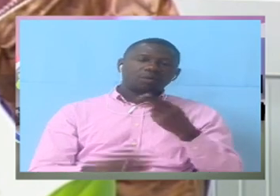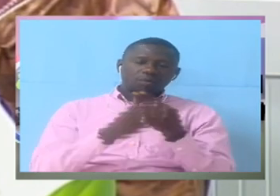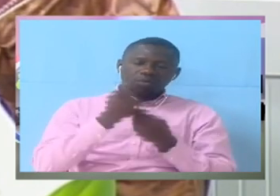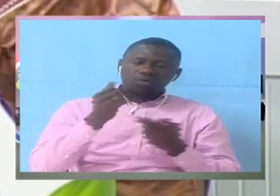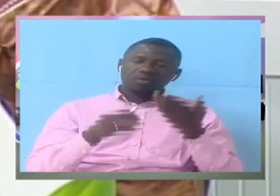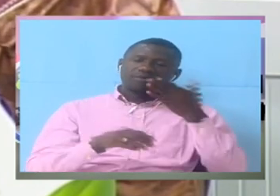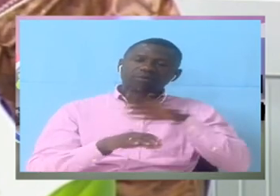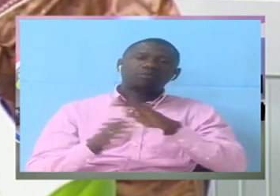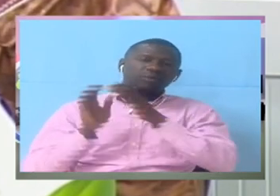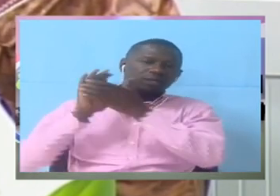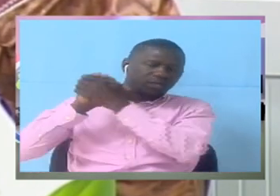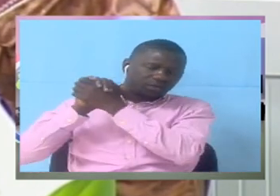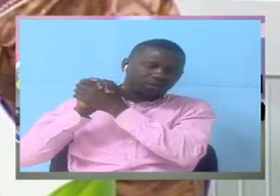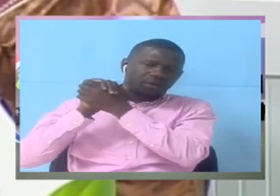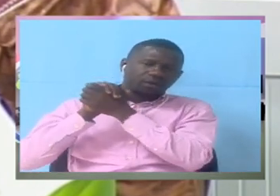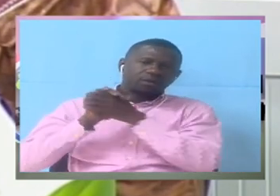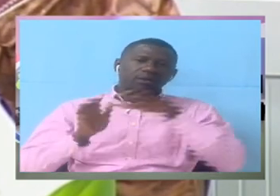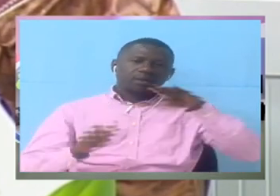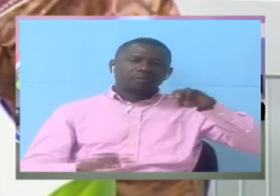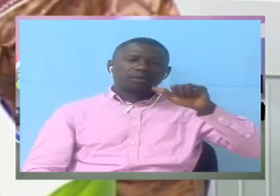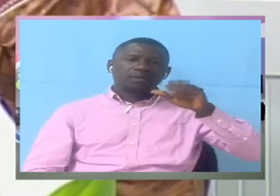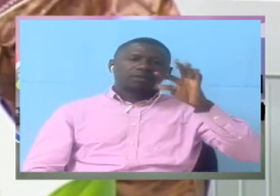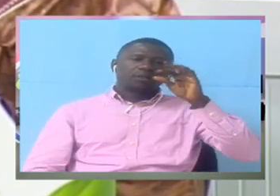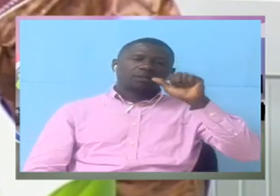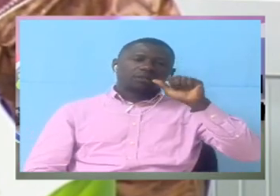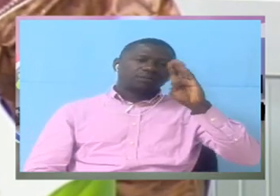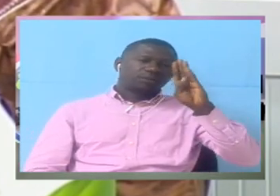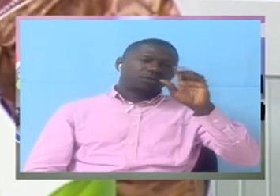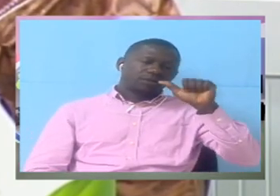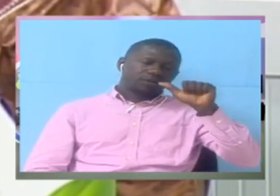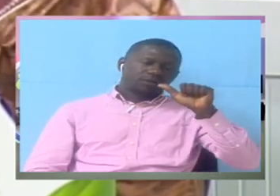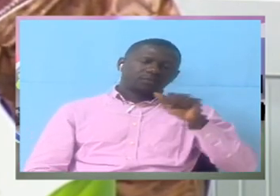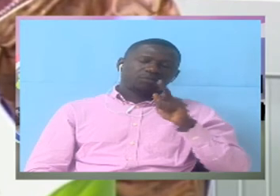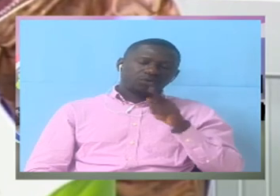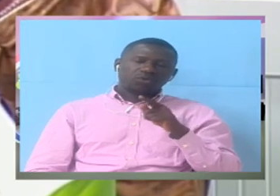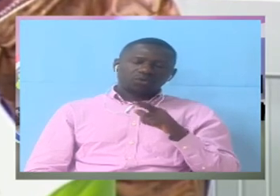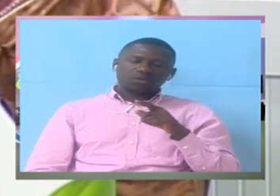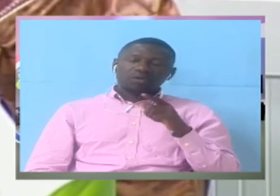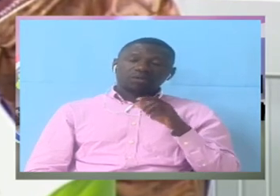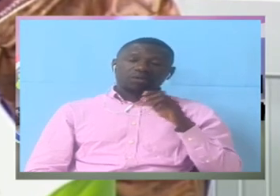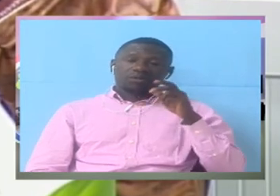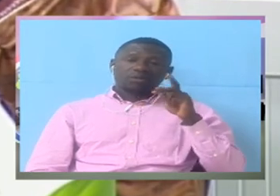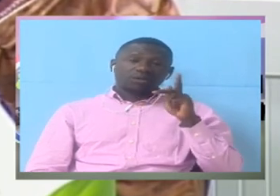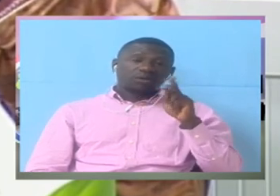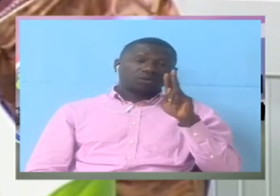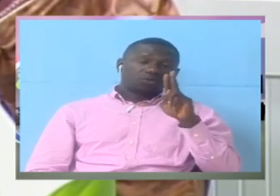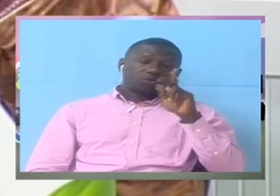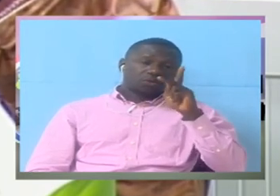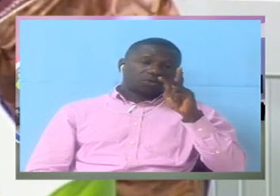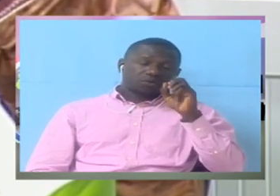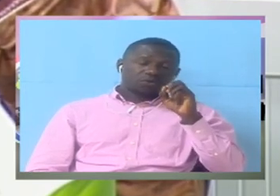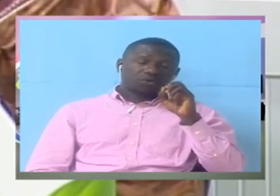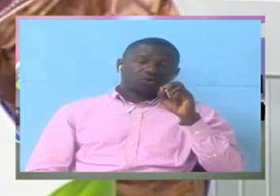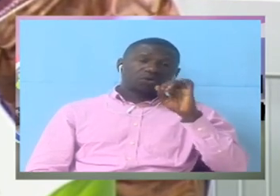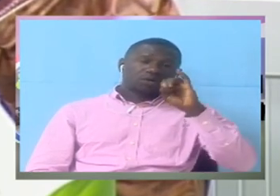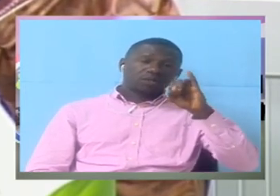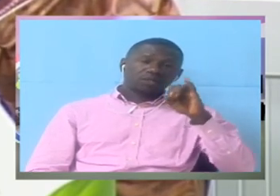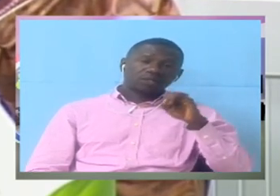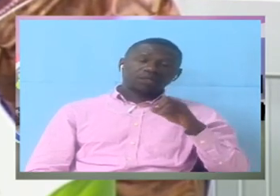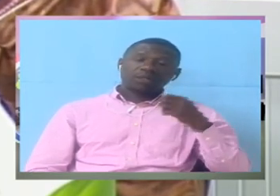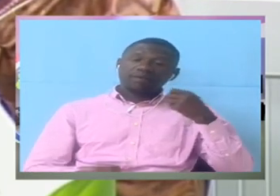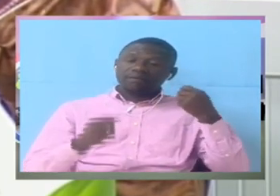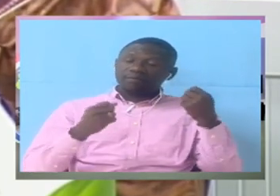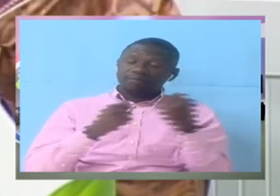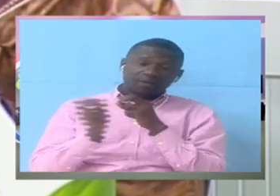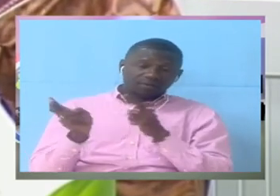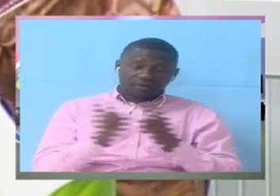But don't judge him by what I'm saying. He's a very smart individual. Liberia kilo karikilu mo biya tela abe ba tela bulu. The fighting in